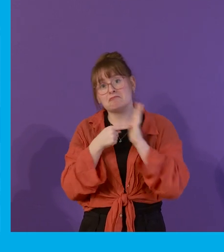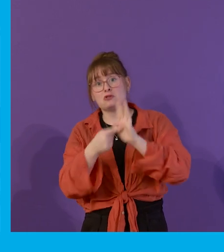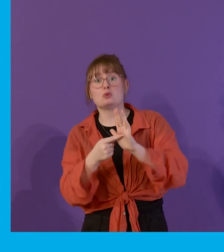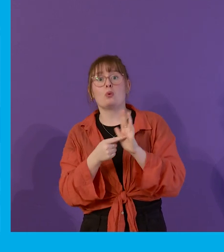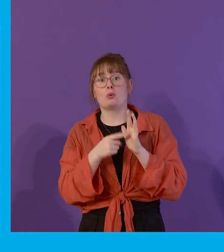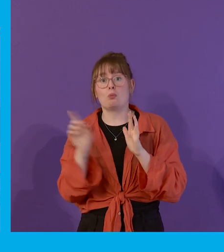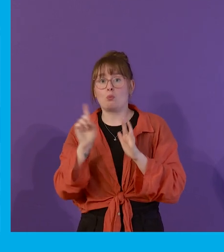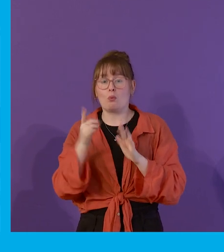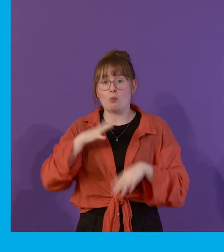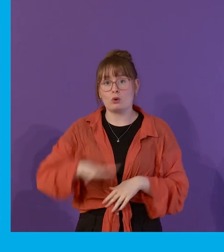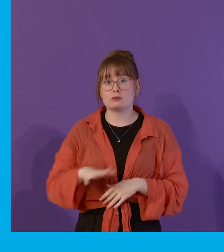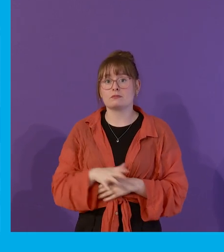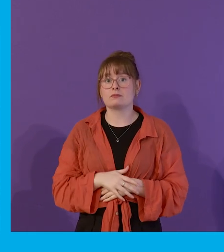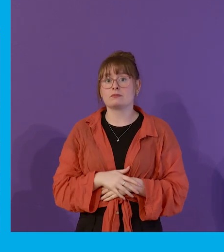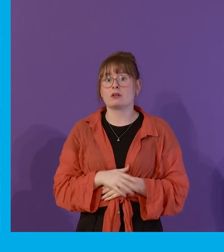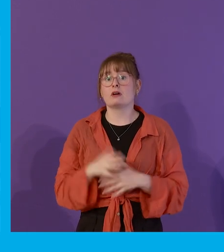that.